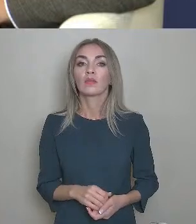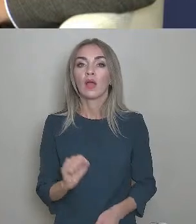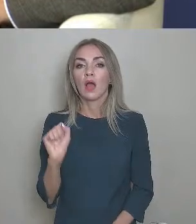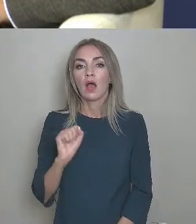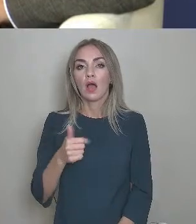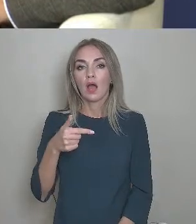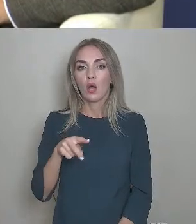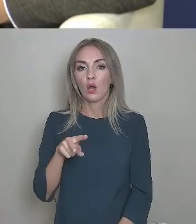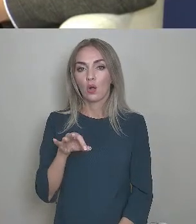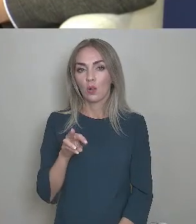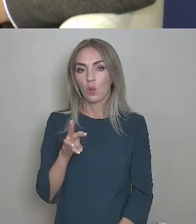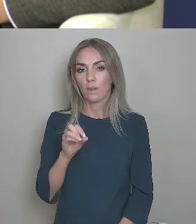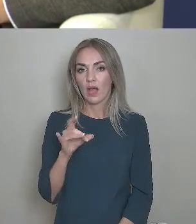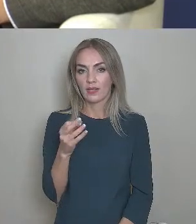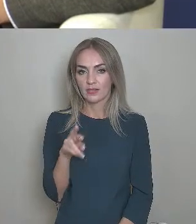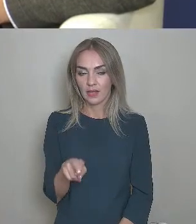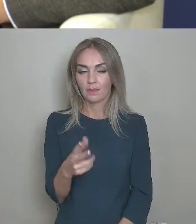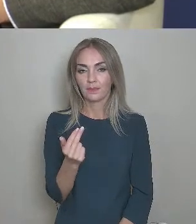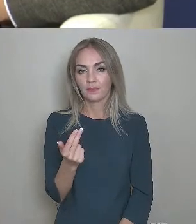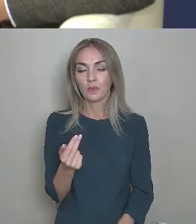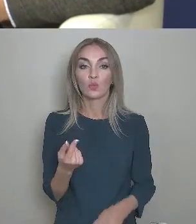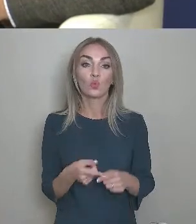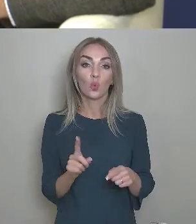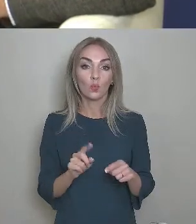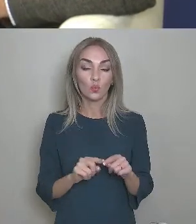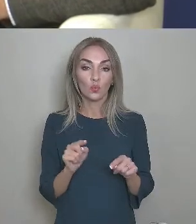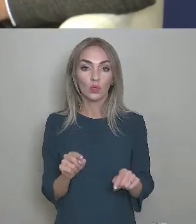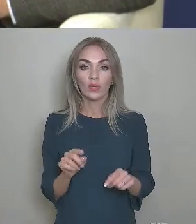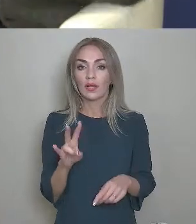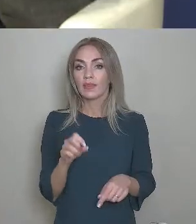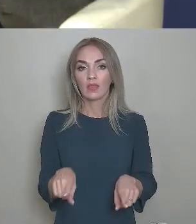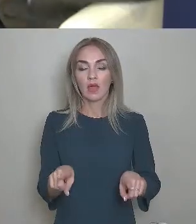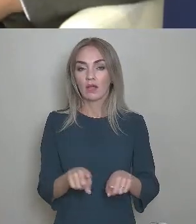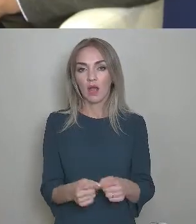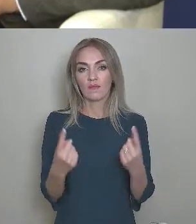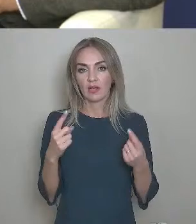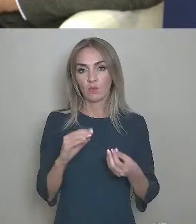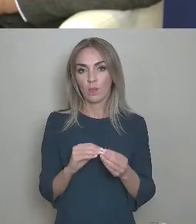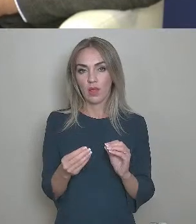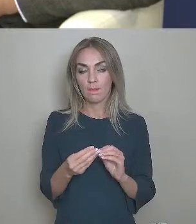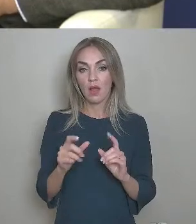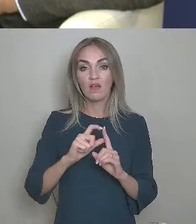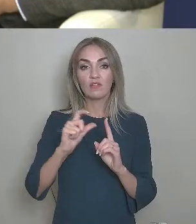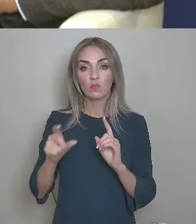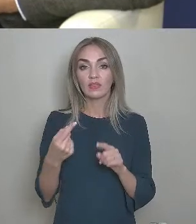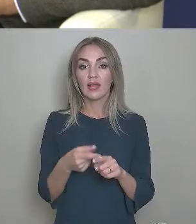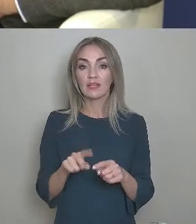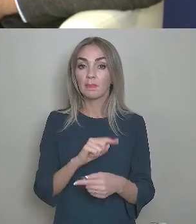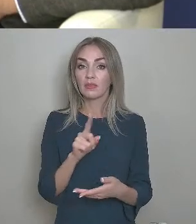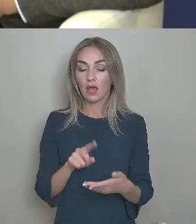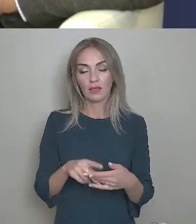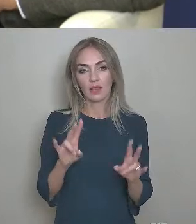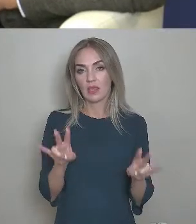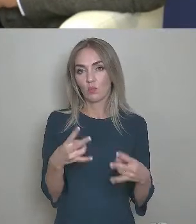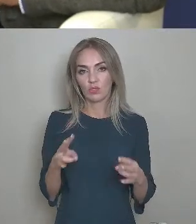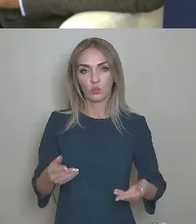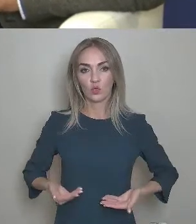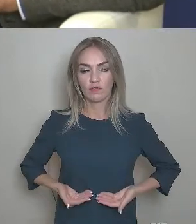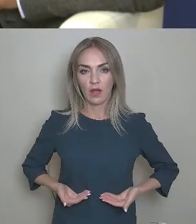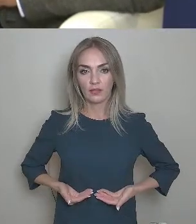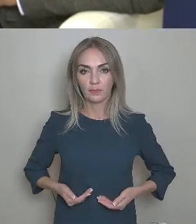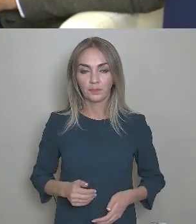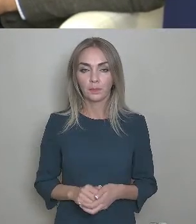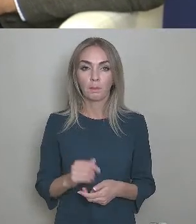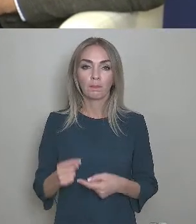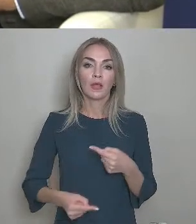more keen on proper infrastructure being developed in Kiev rather than in the place where they live. So